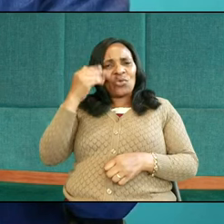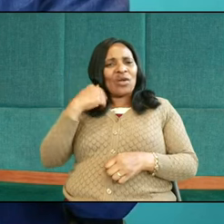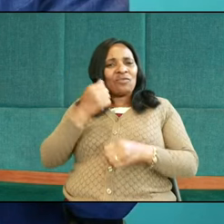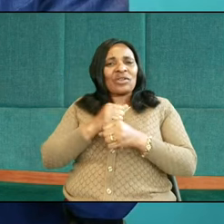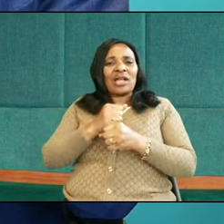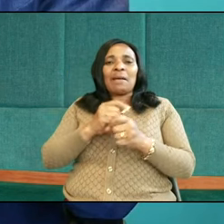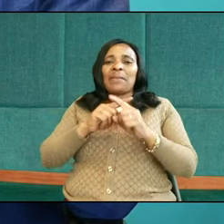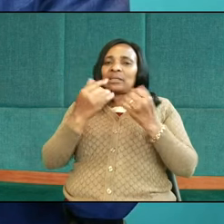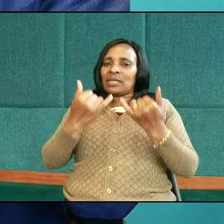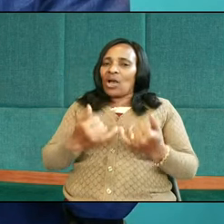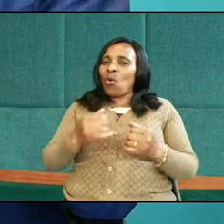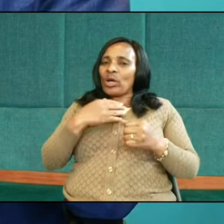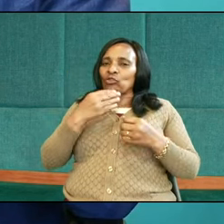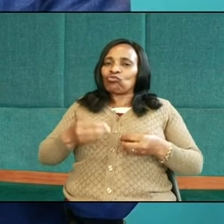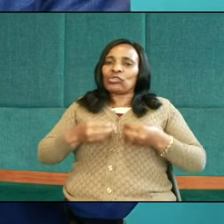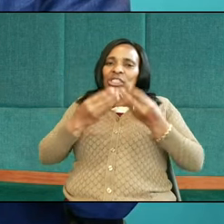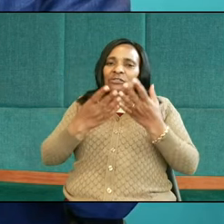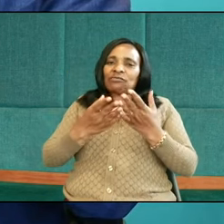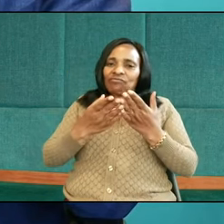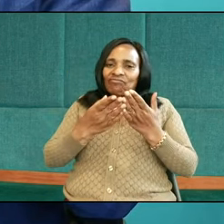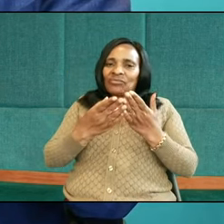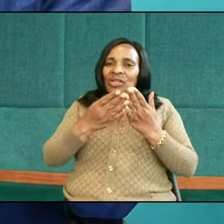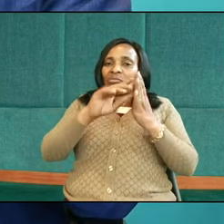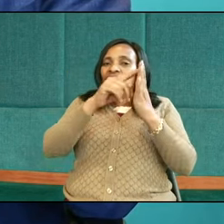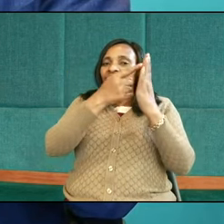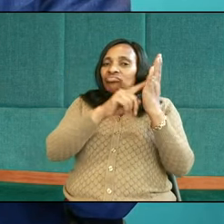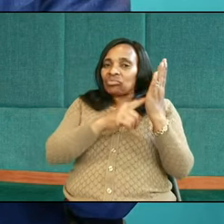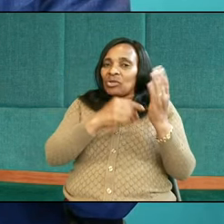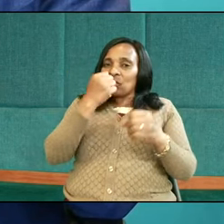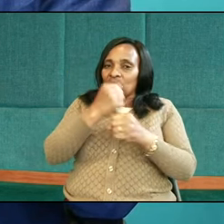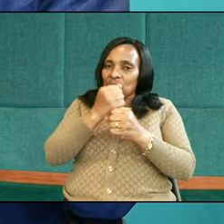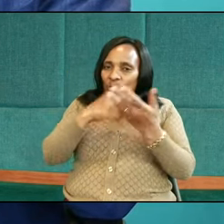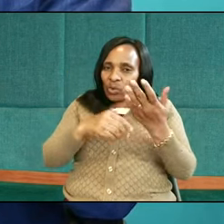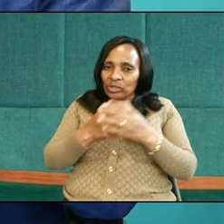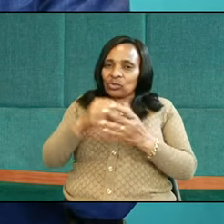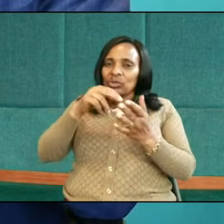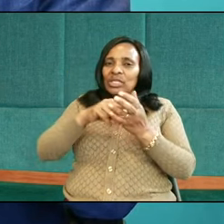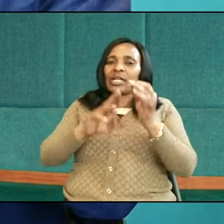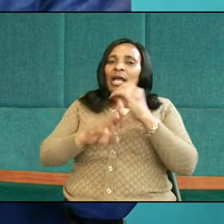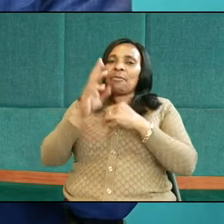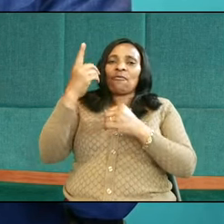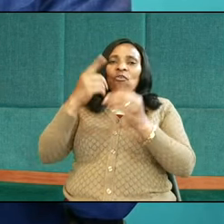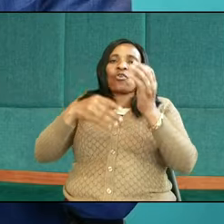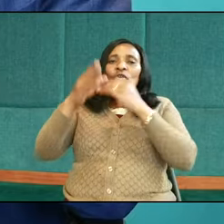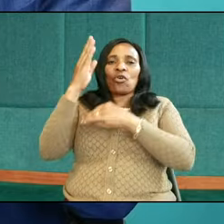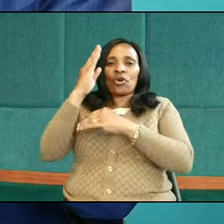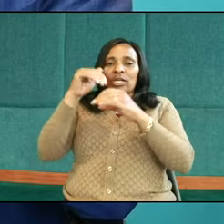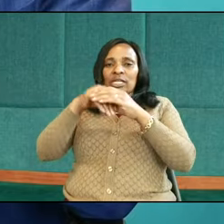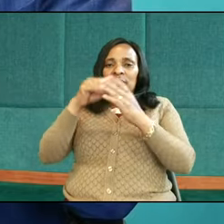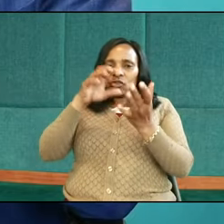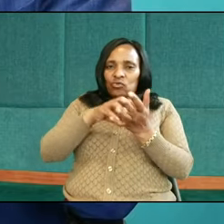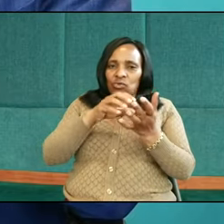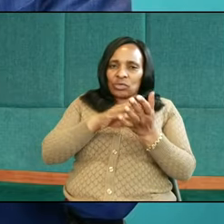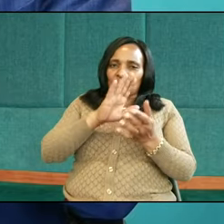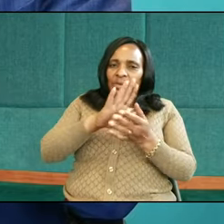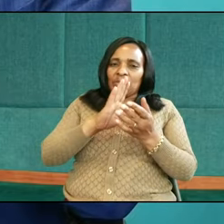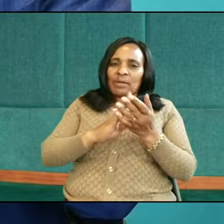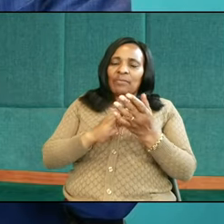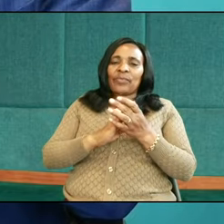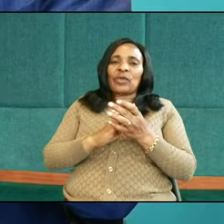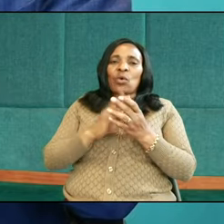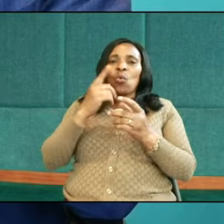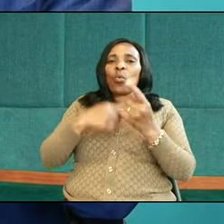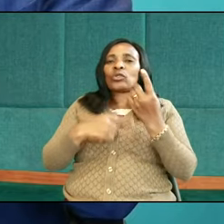perhaps just to highlight, you know, what can we really do to stand up for God in this situation? Over and above what we have just